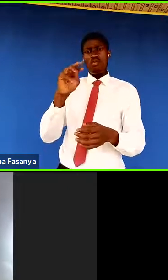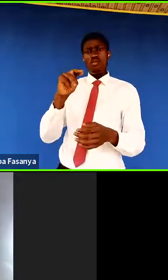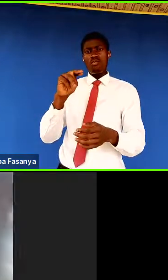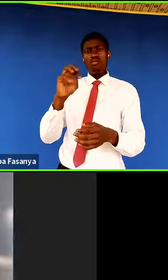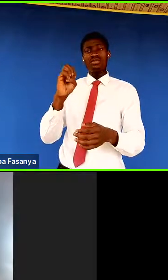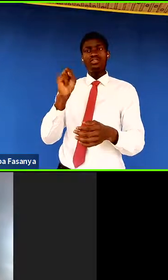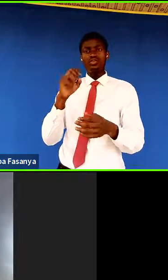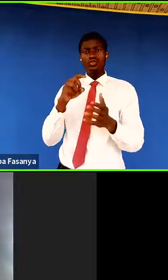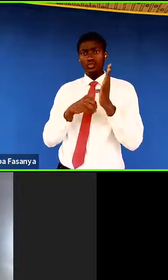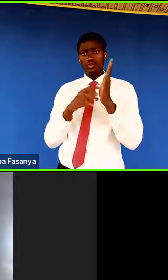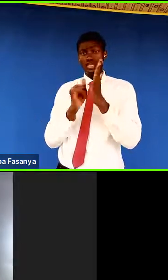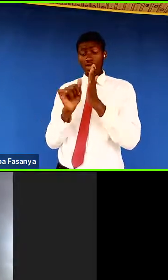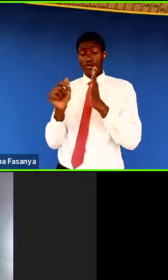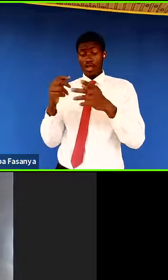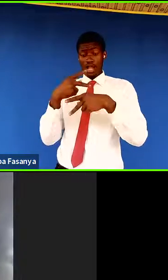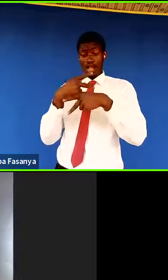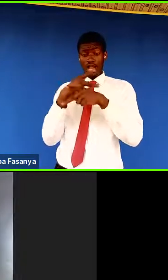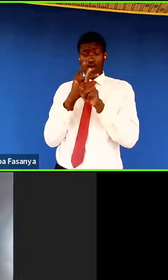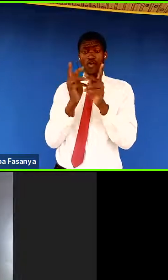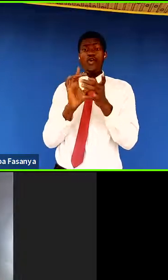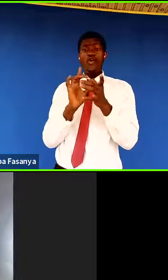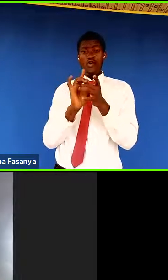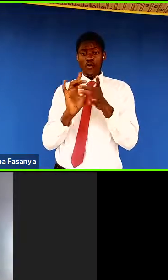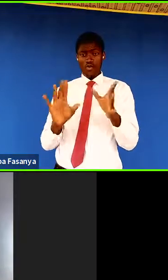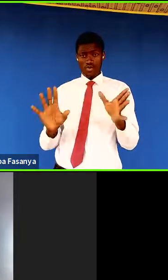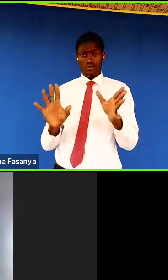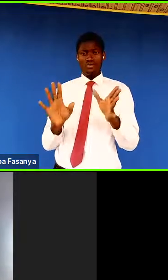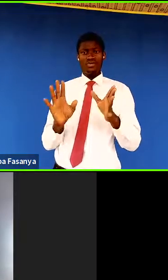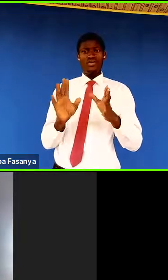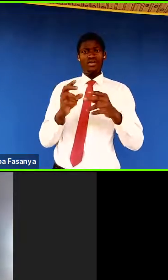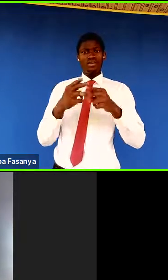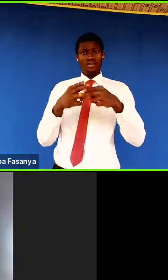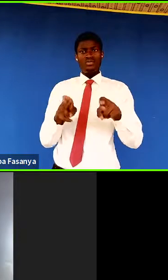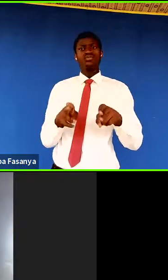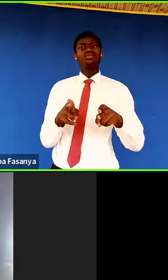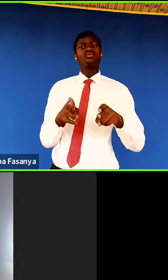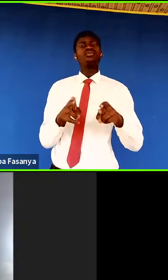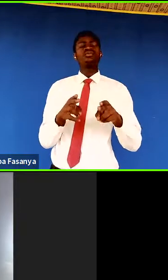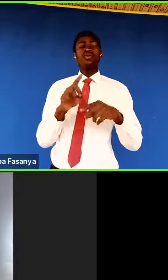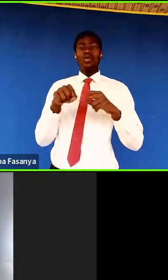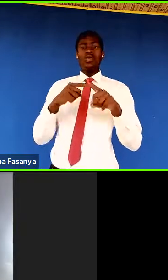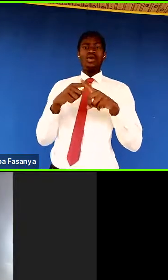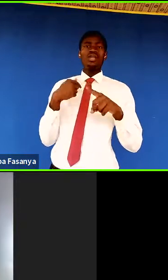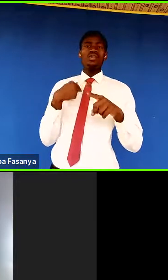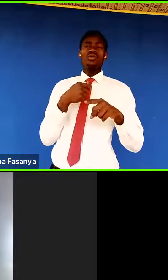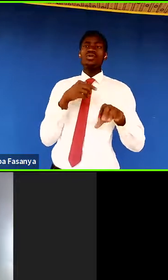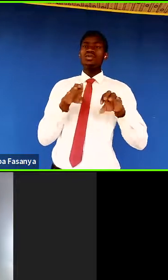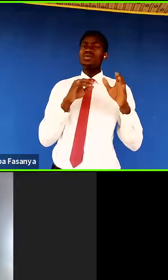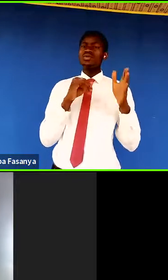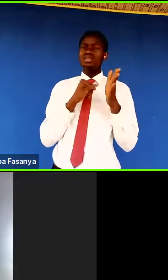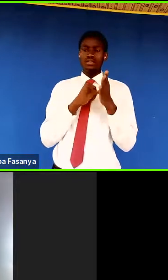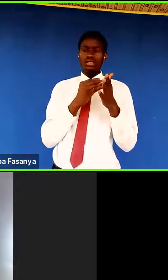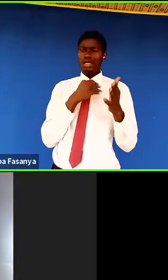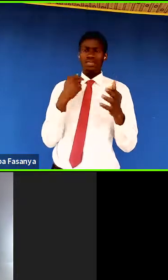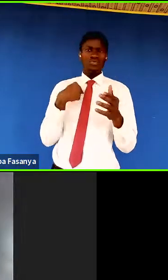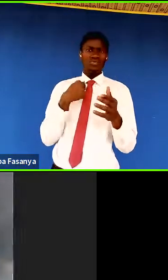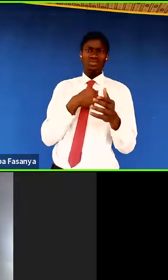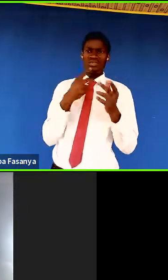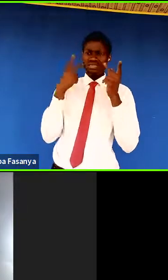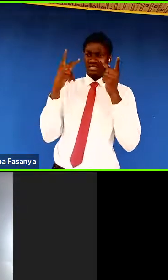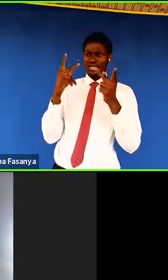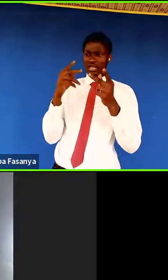we do these basic tests and they are okay, we'll call it unexplained infertility. However,